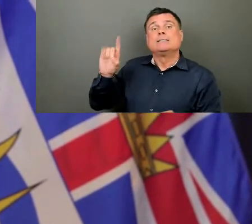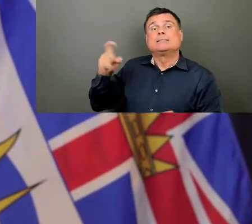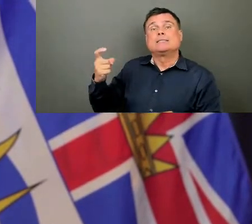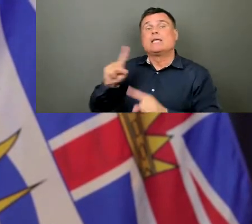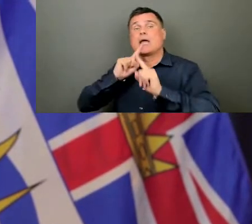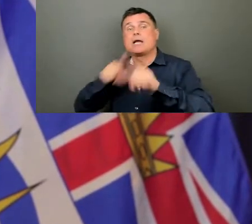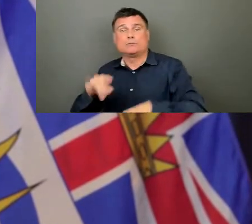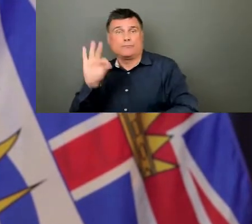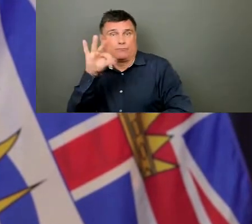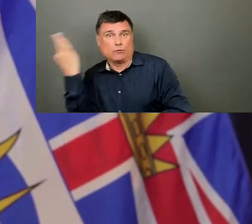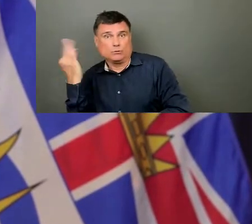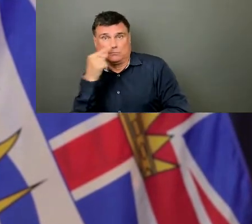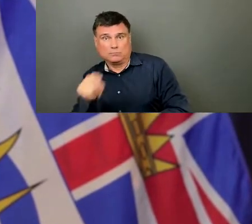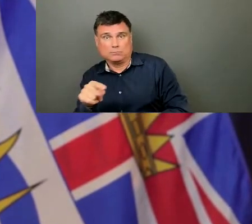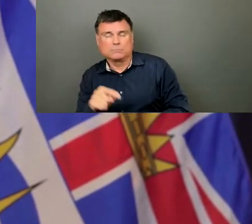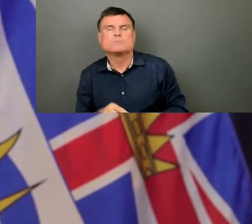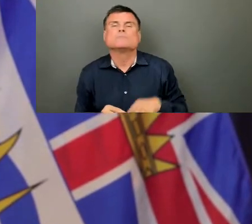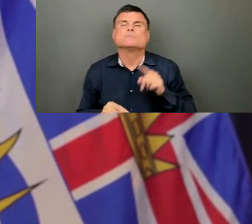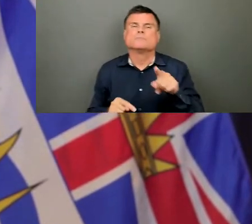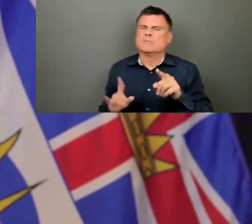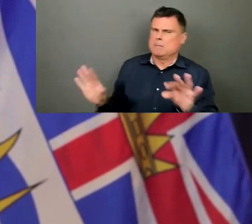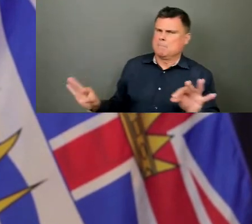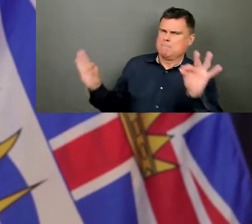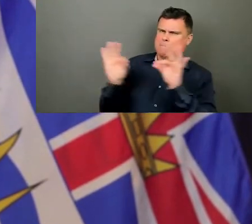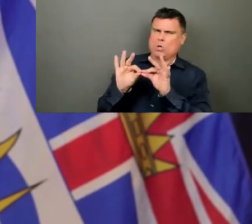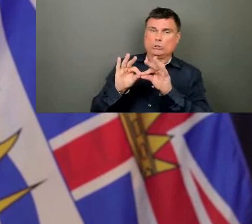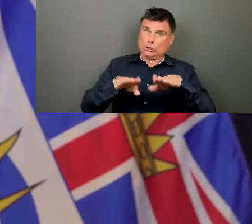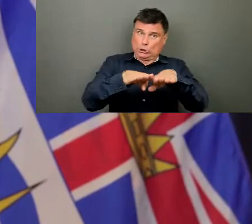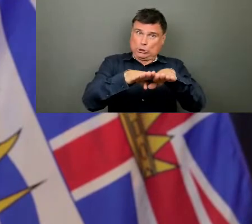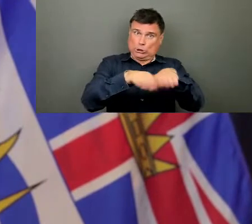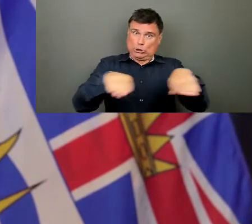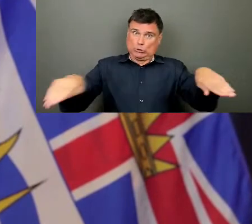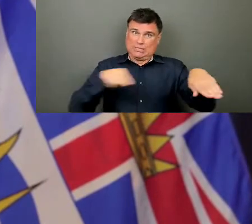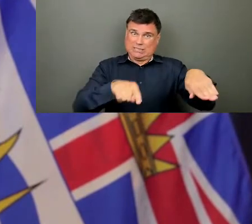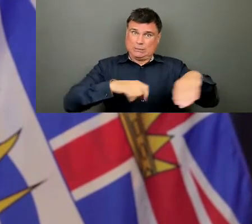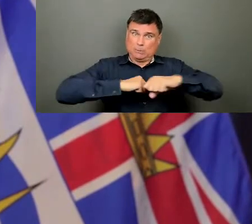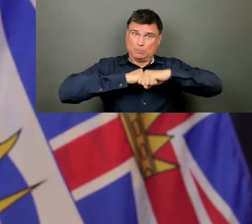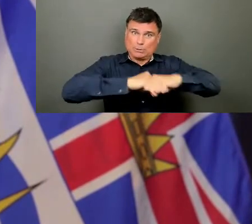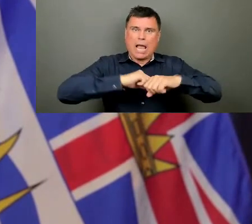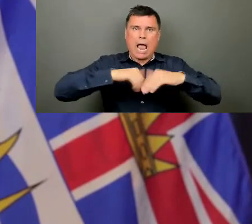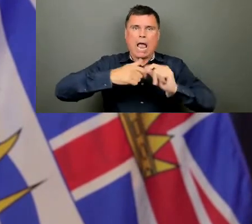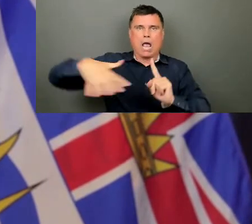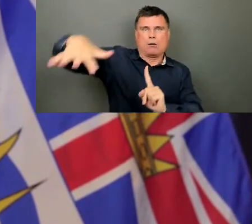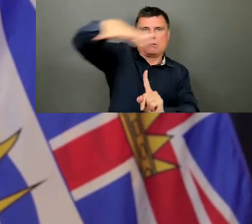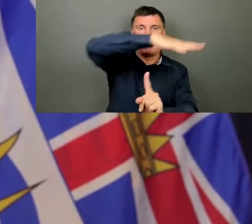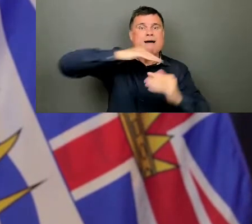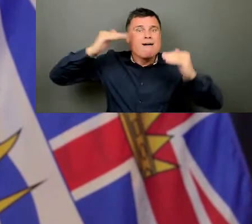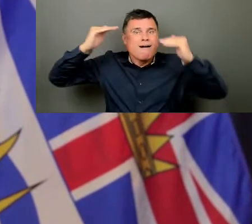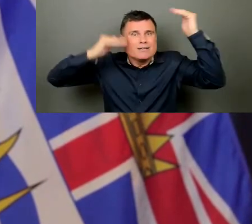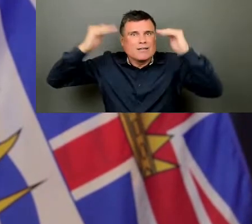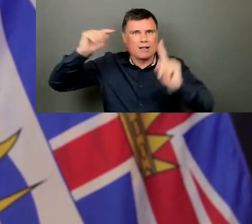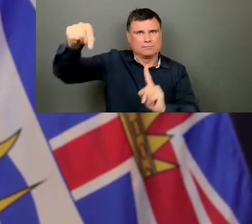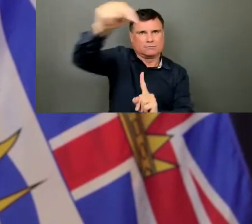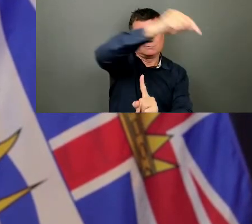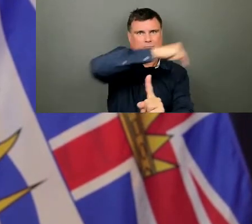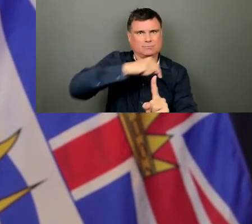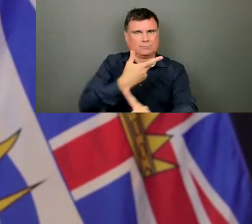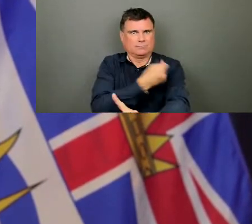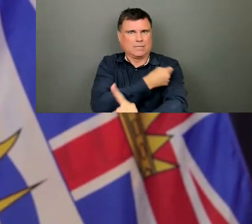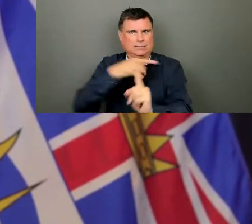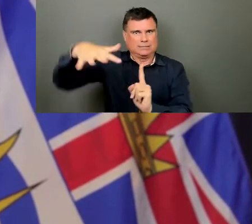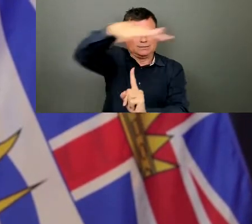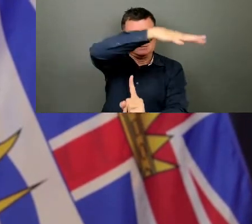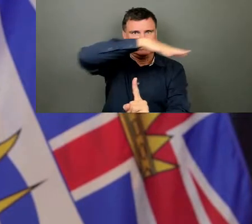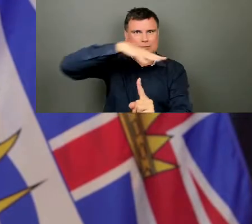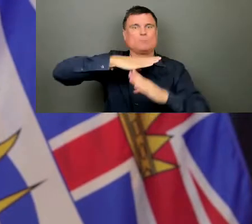less likely to be hospitalized and get really sick from it. But why isn't the province mandating vaccinations in school